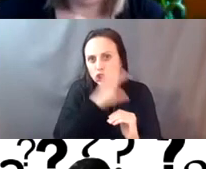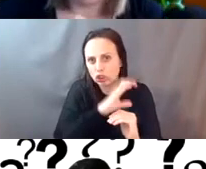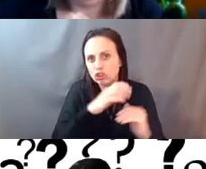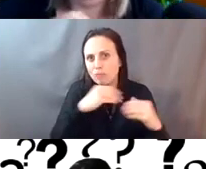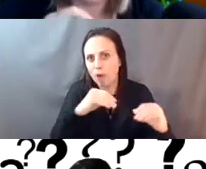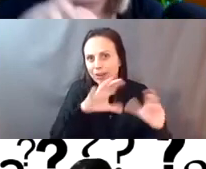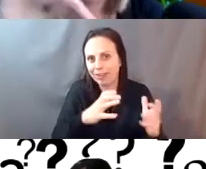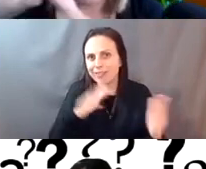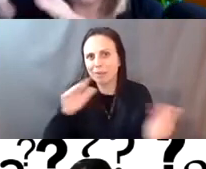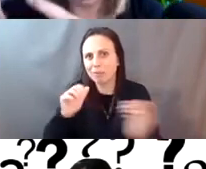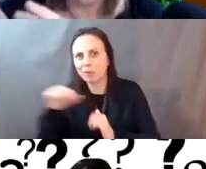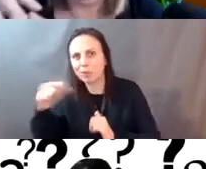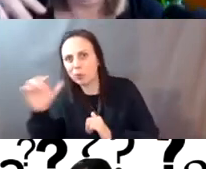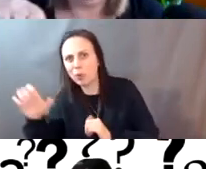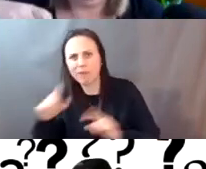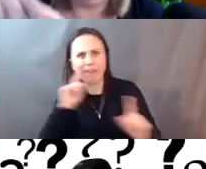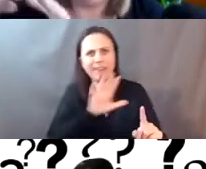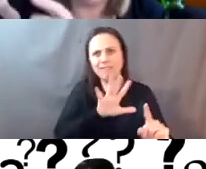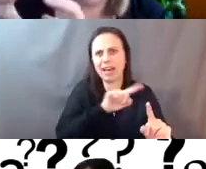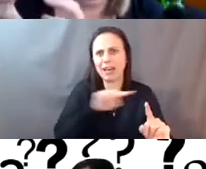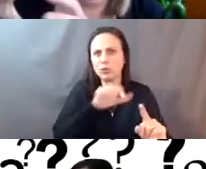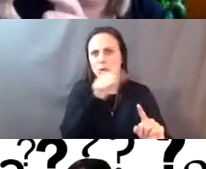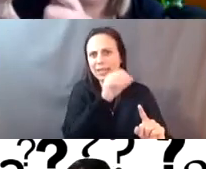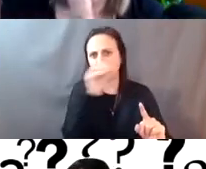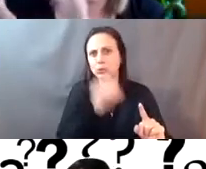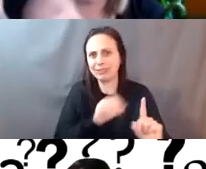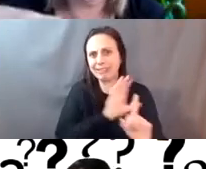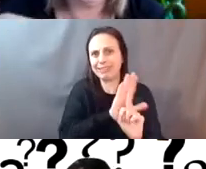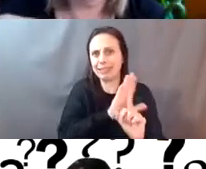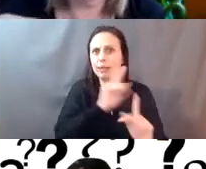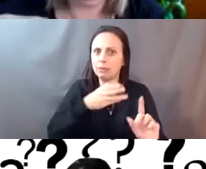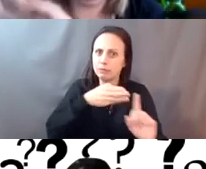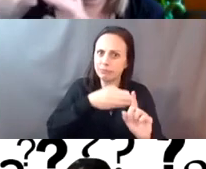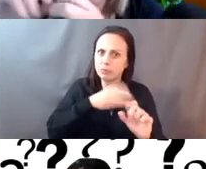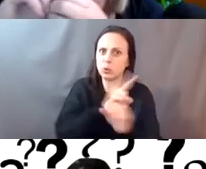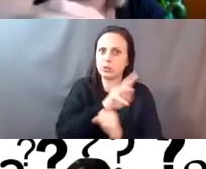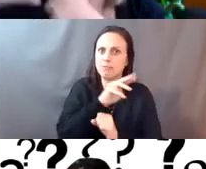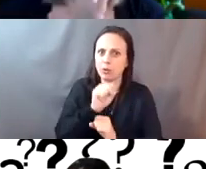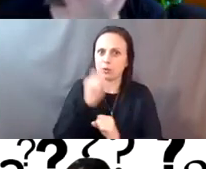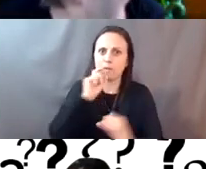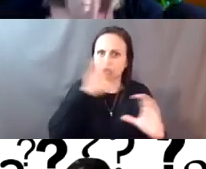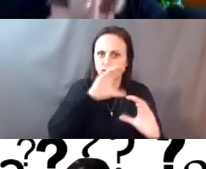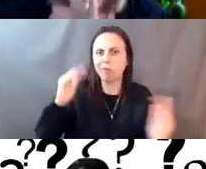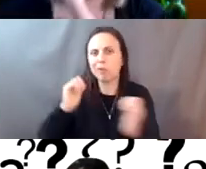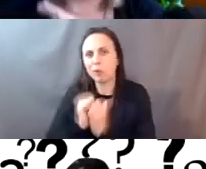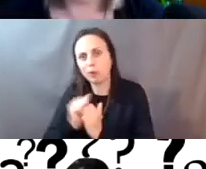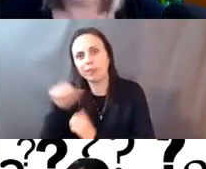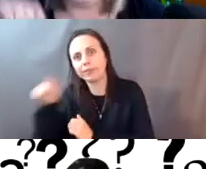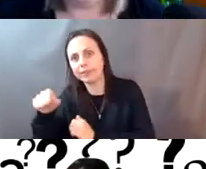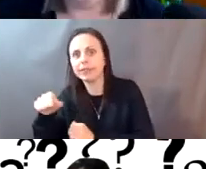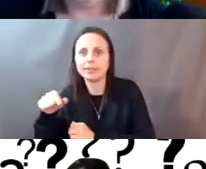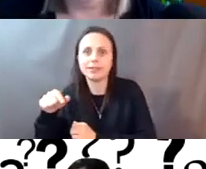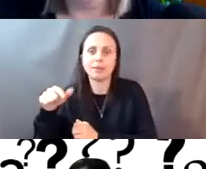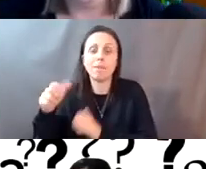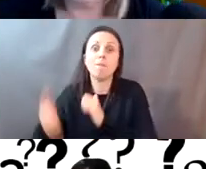I think only about 5 to 10% of people are searching with Microsoft versus the lion's share